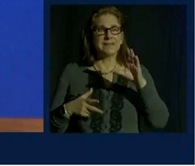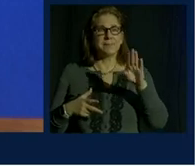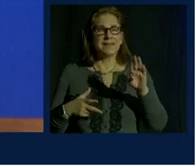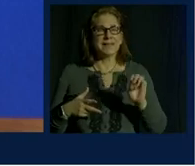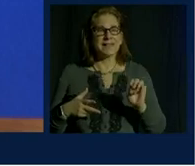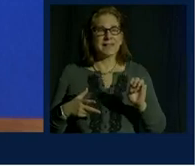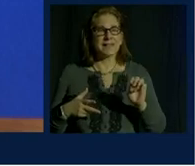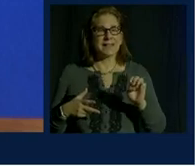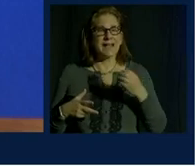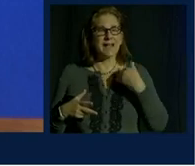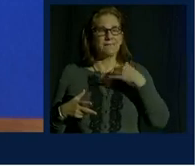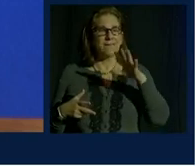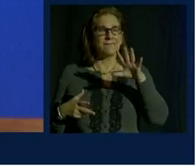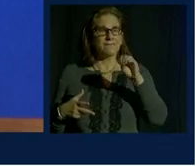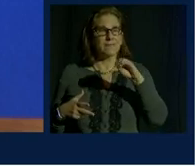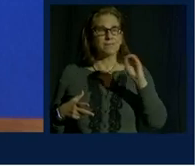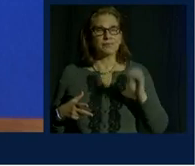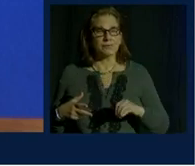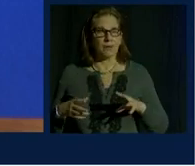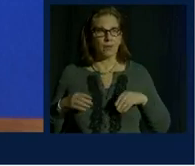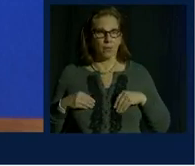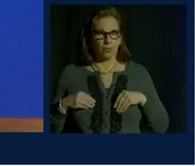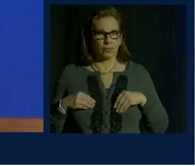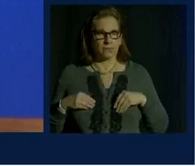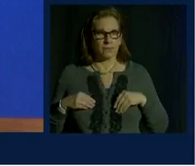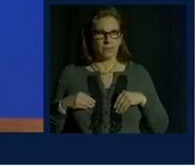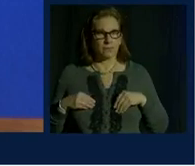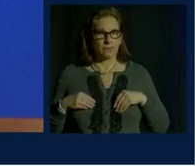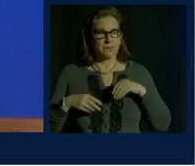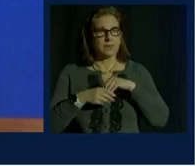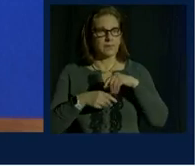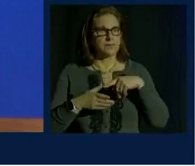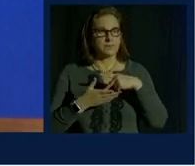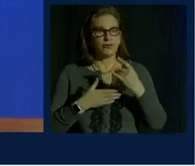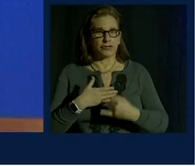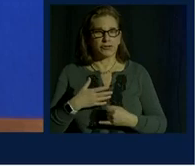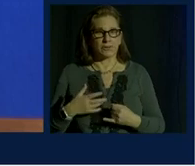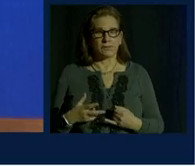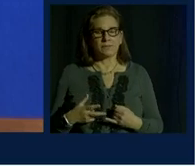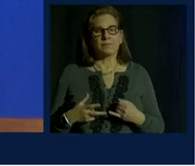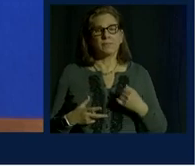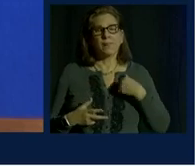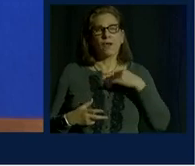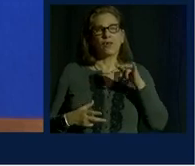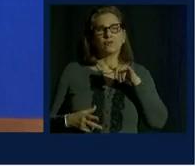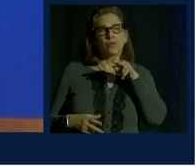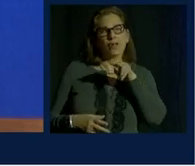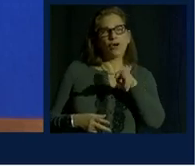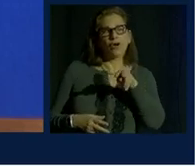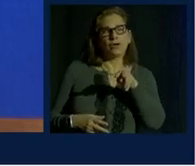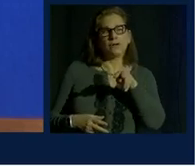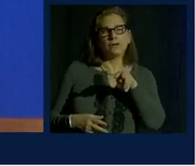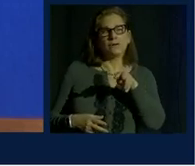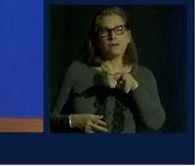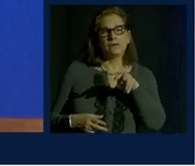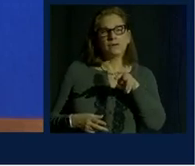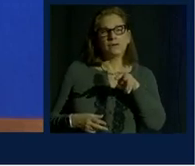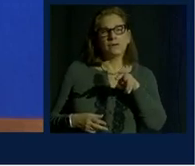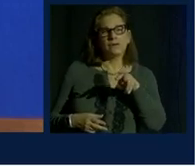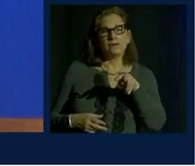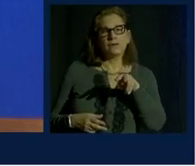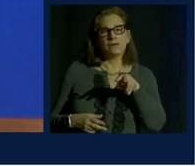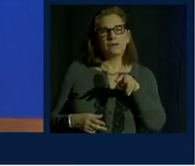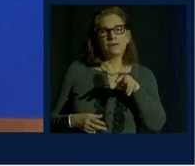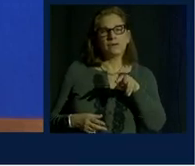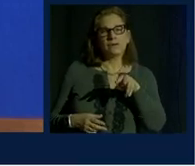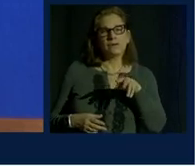ownership stake in the projects. So we also are looking at that. Sarosh announced earlier that we're